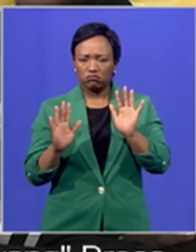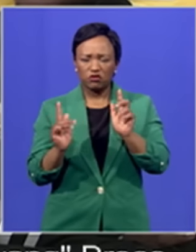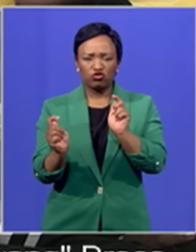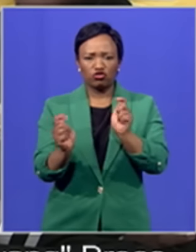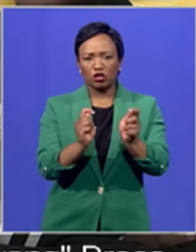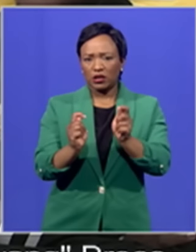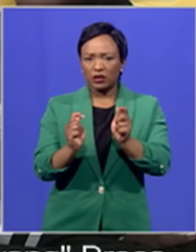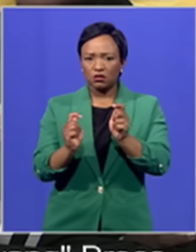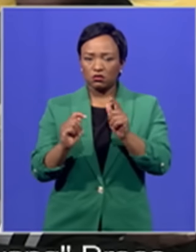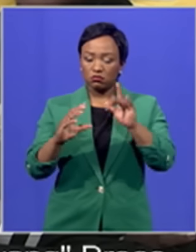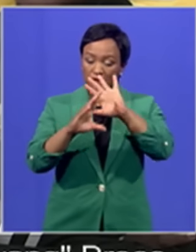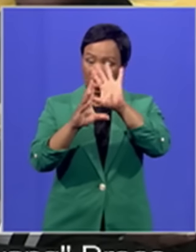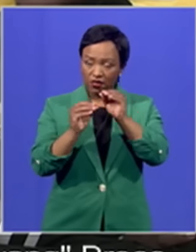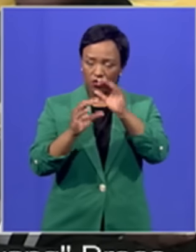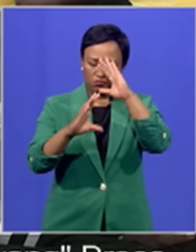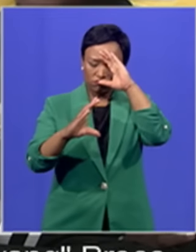AFCON.